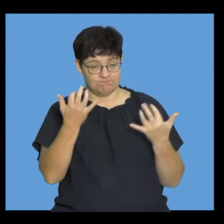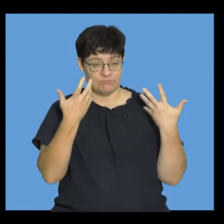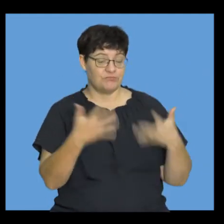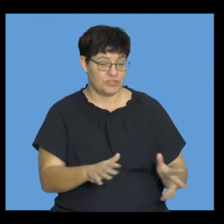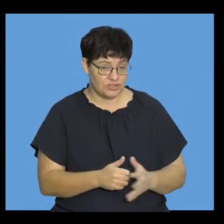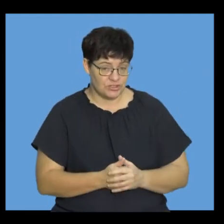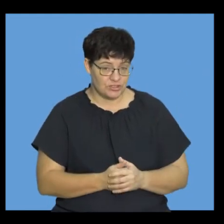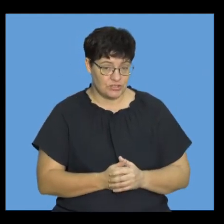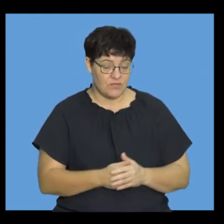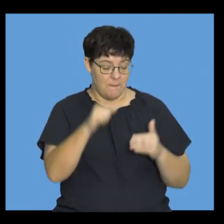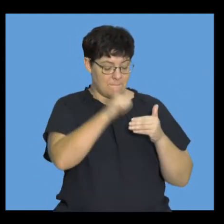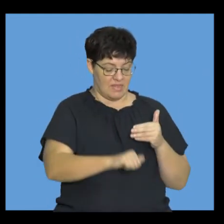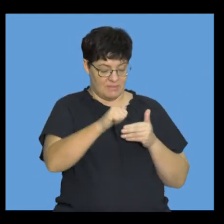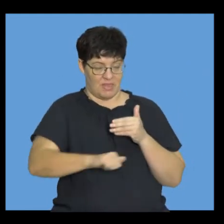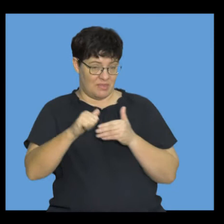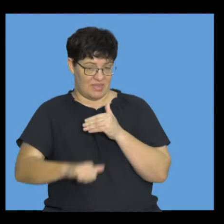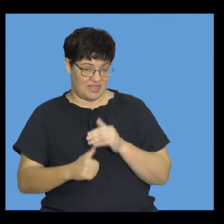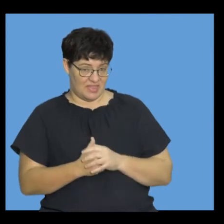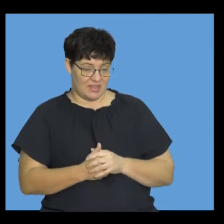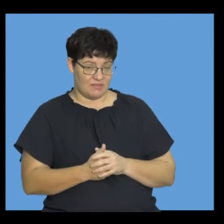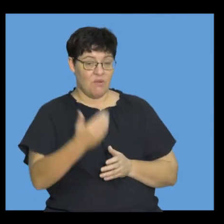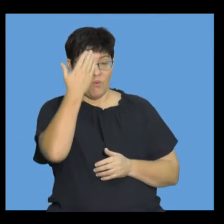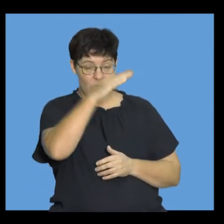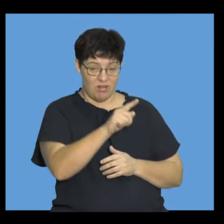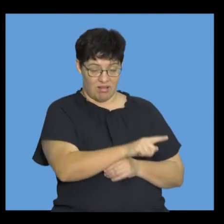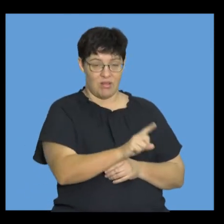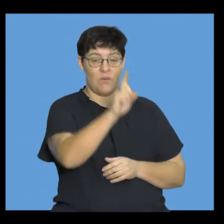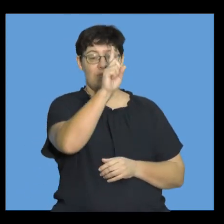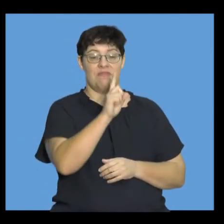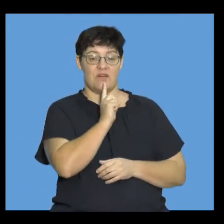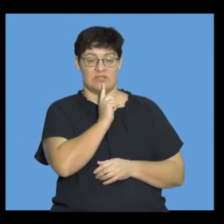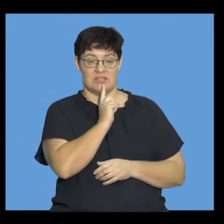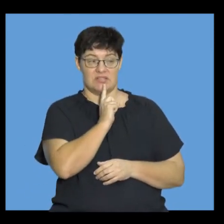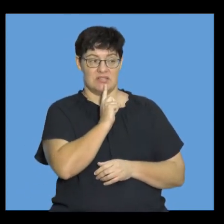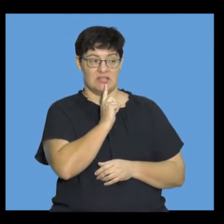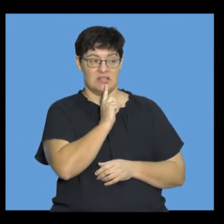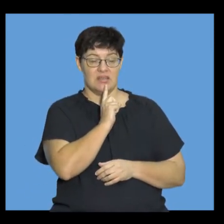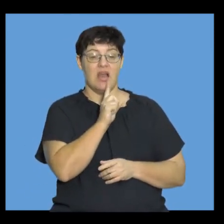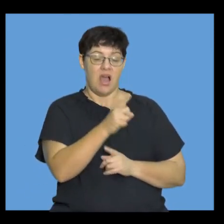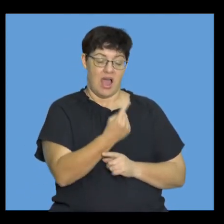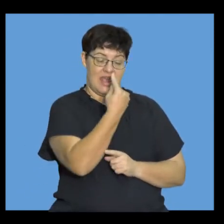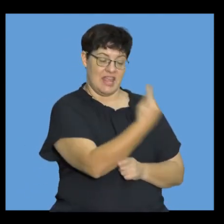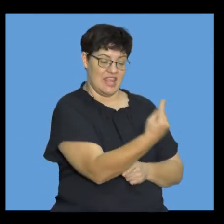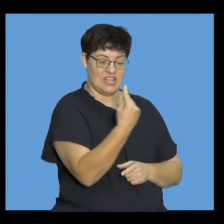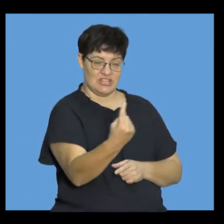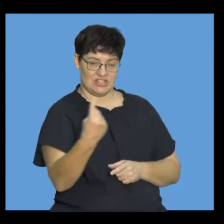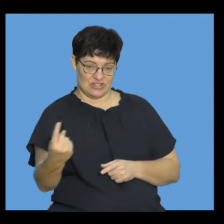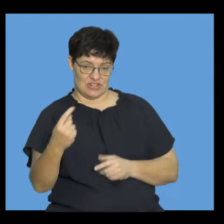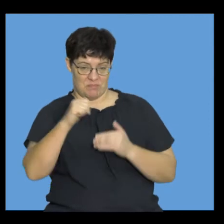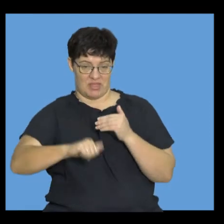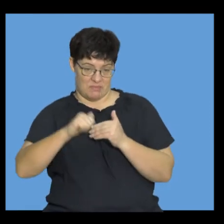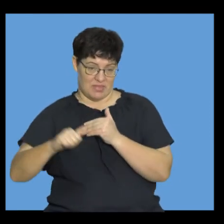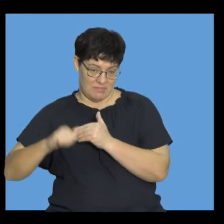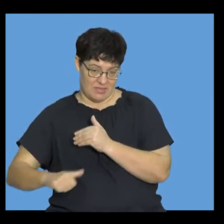each month. We know there's 1,000 Rand worth of this thing in each of the months. Therefore,